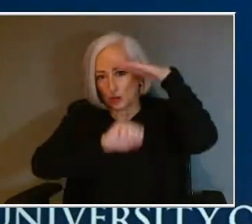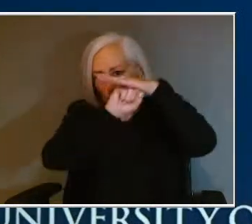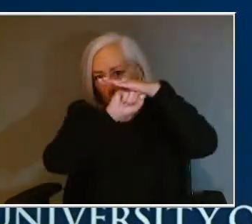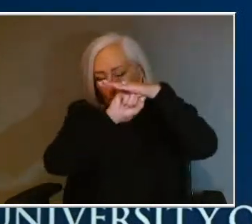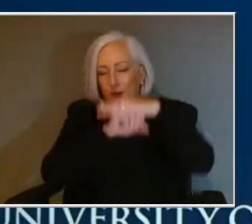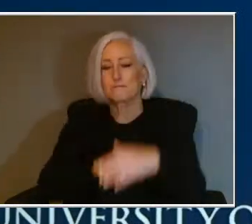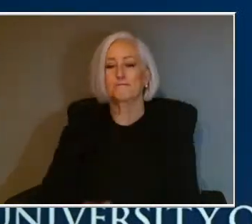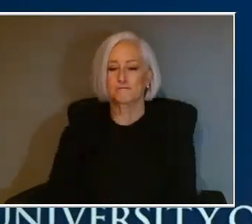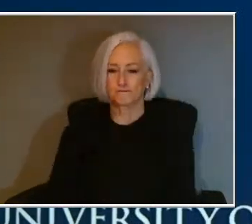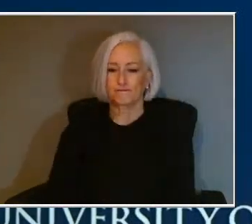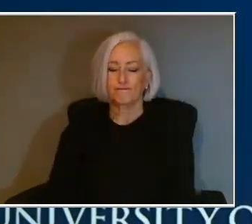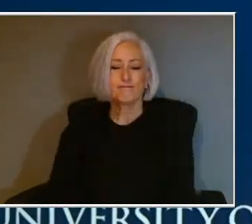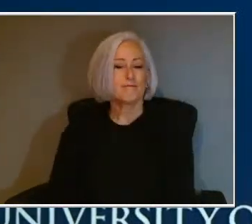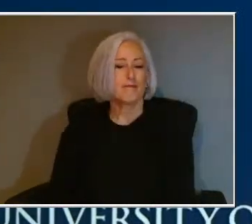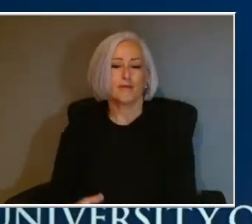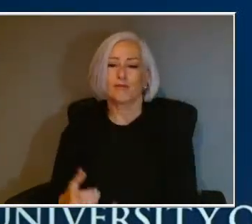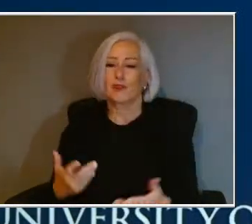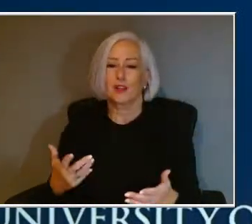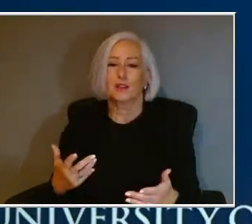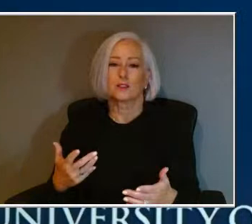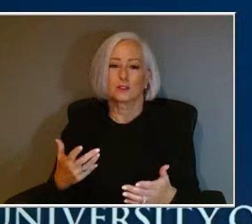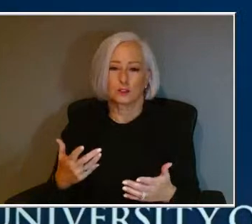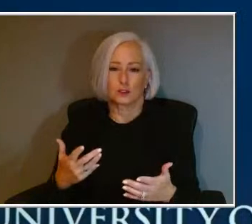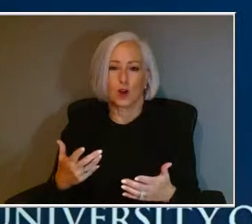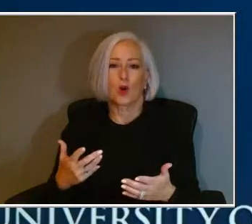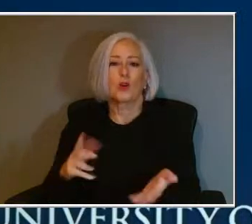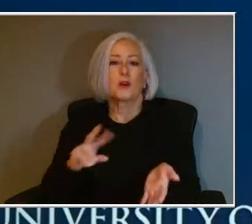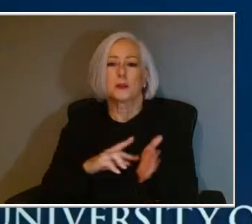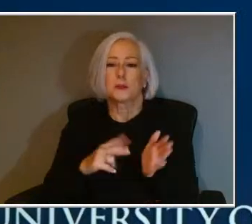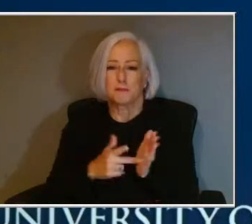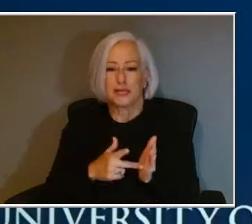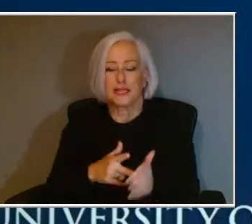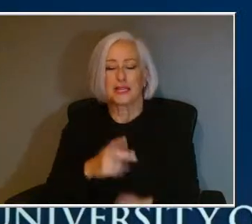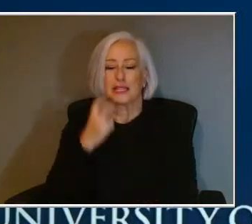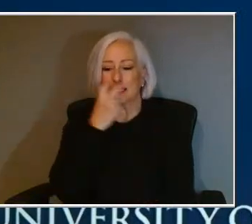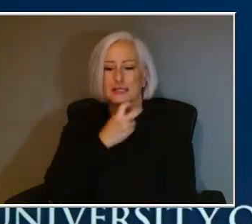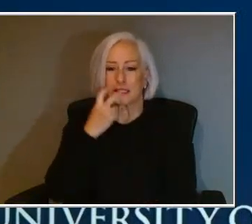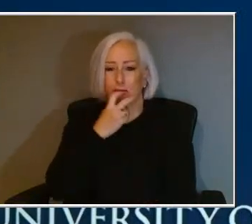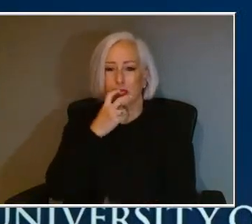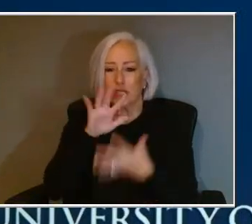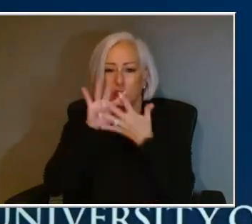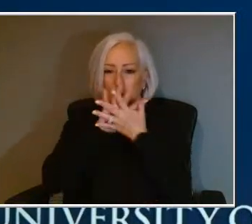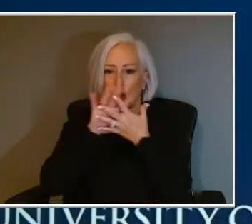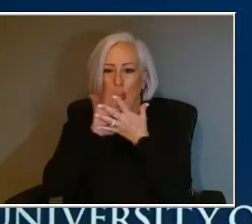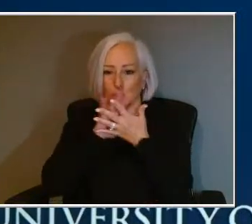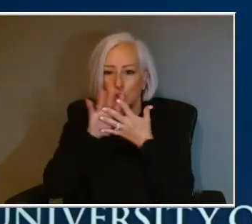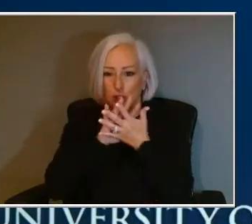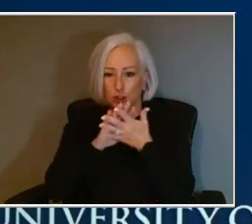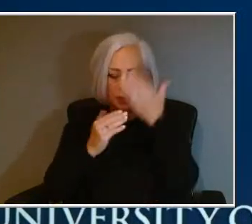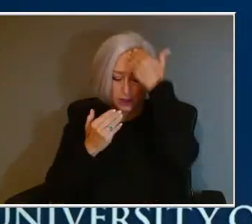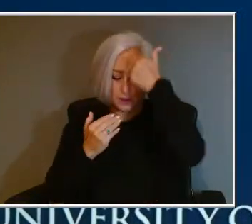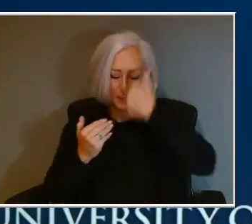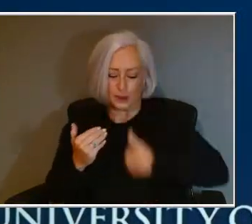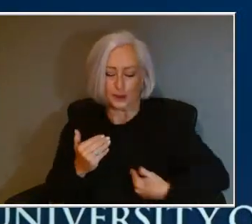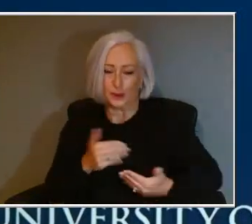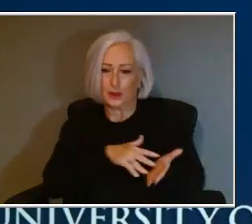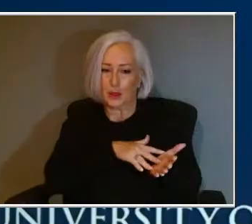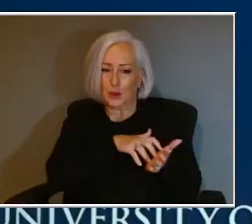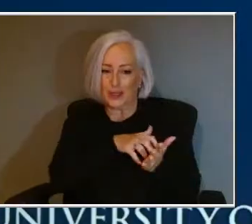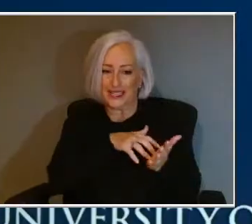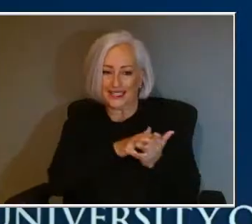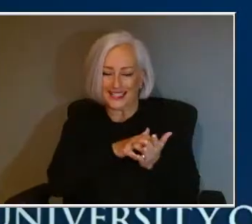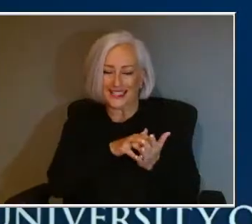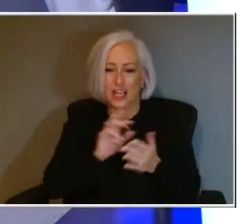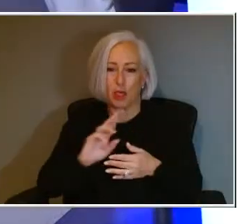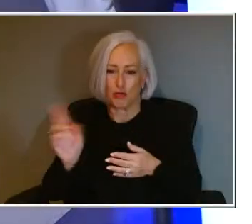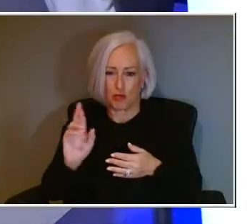that left me aphasic or with speech difficulties and completely weak or hemiplegic on the right side of my